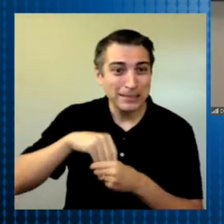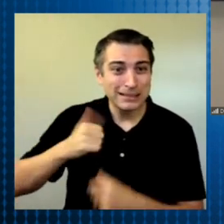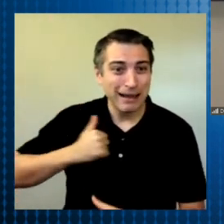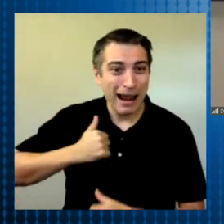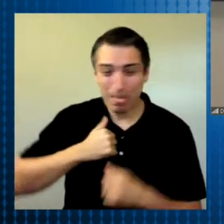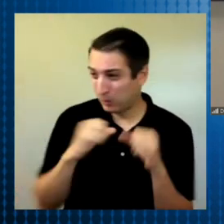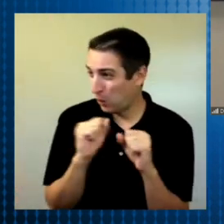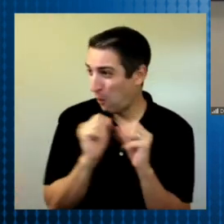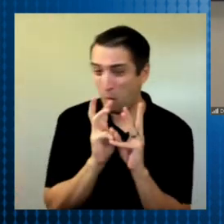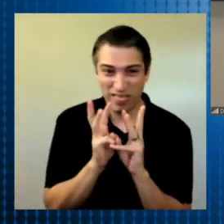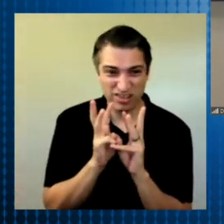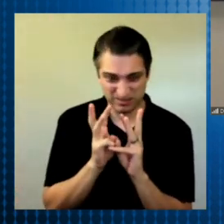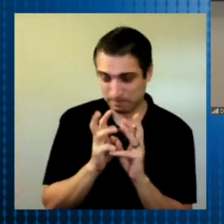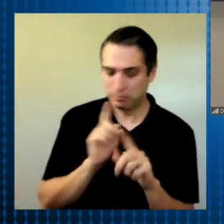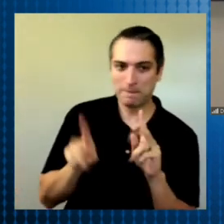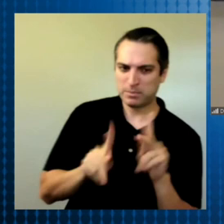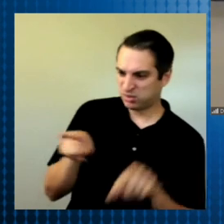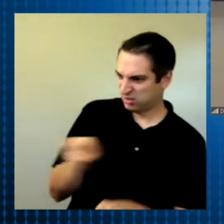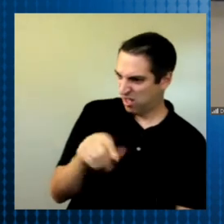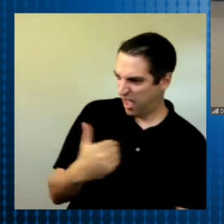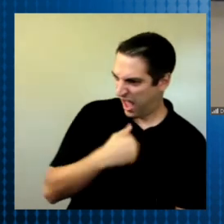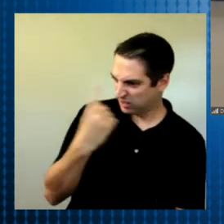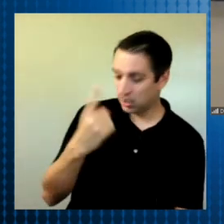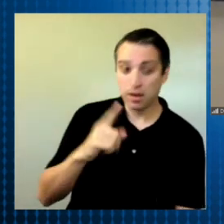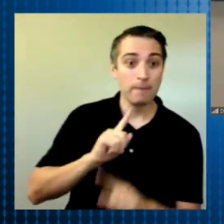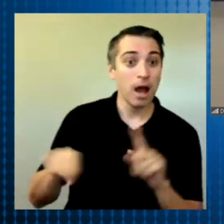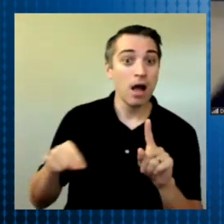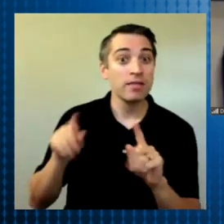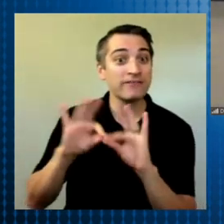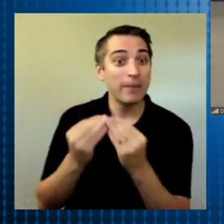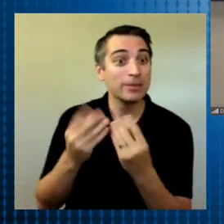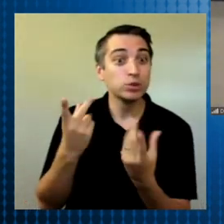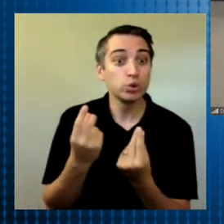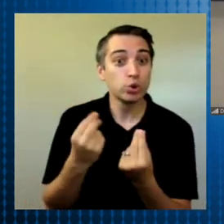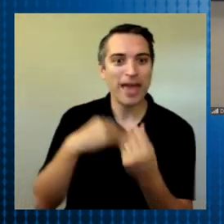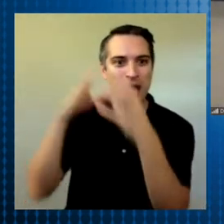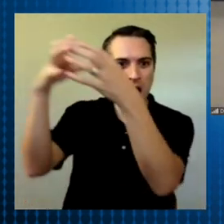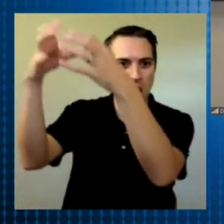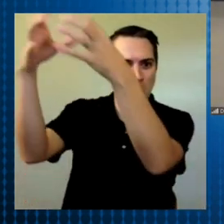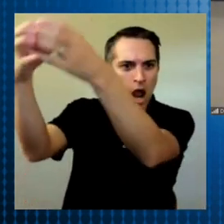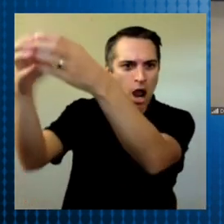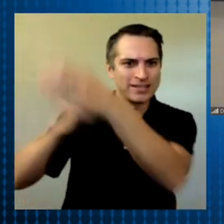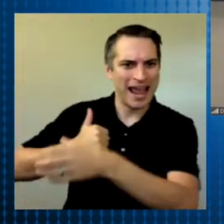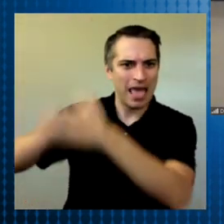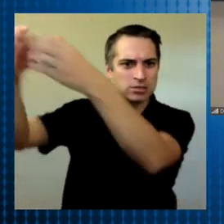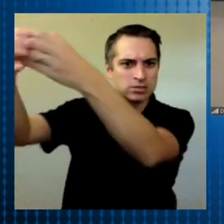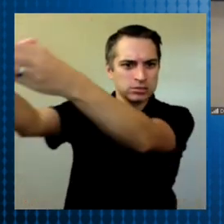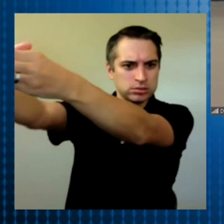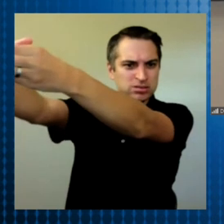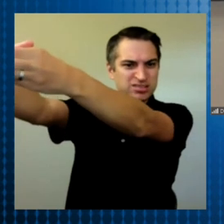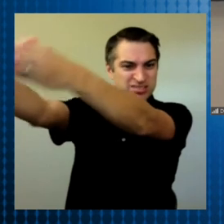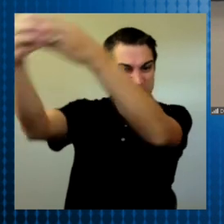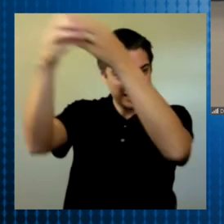something. What does his family do? They picked this white boy up from Canada and take him to Atlanta.